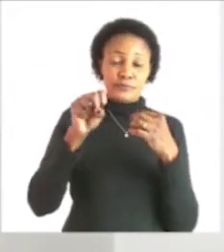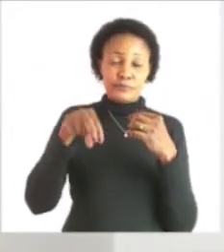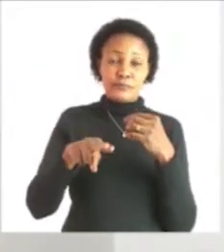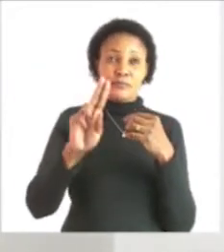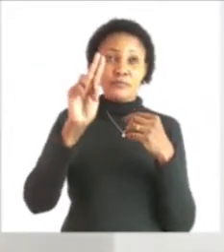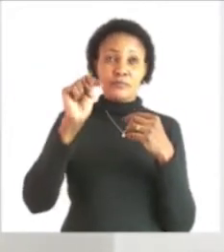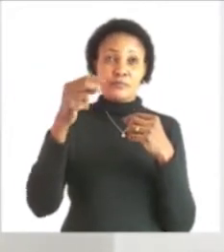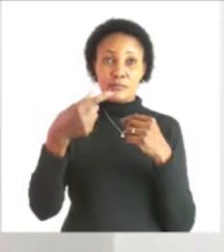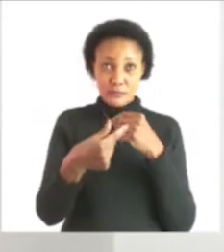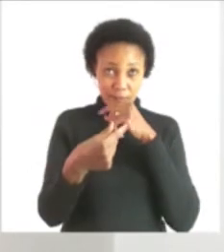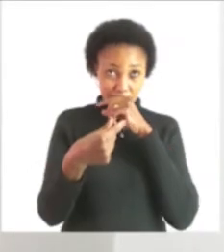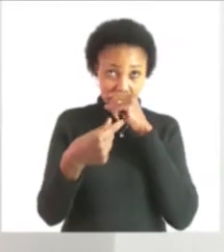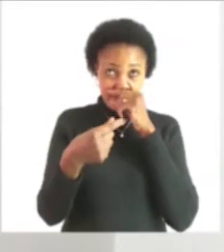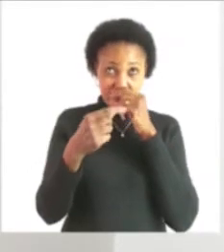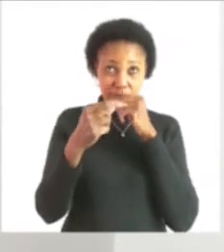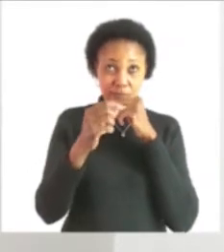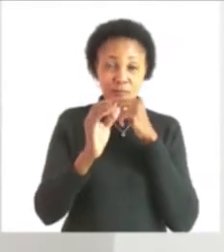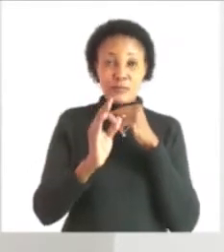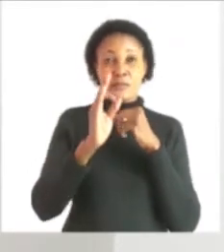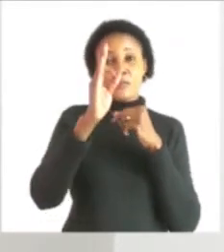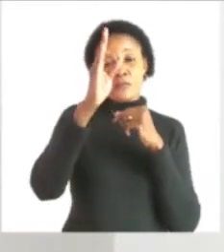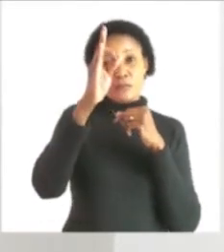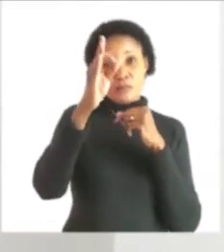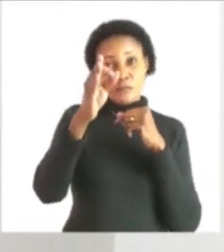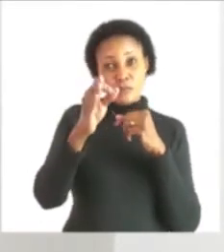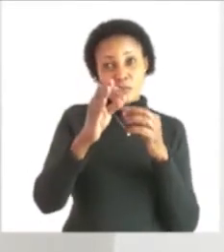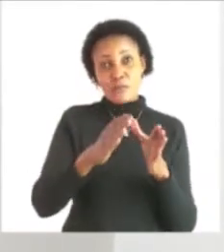Now we can go over to the future tense.